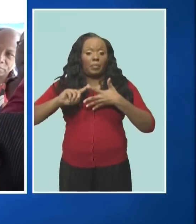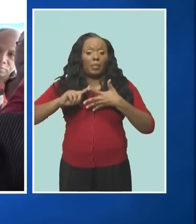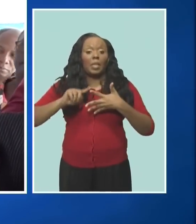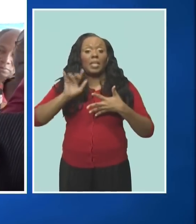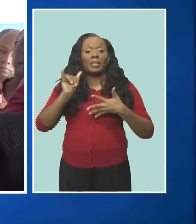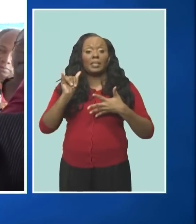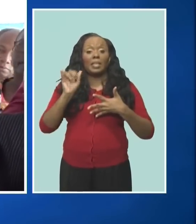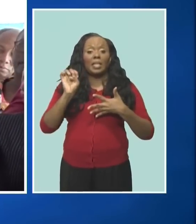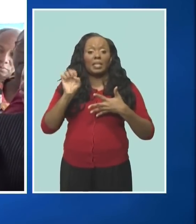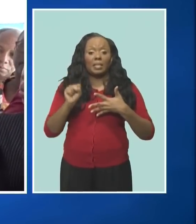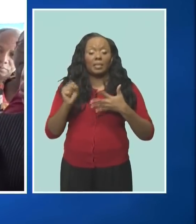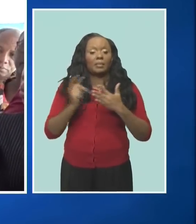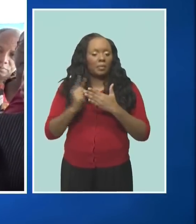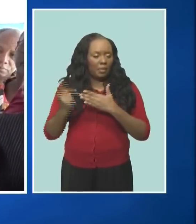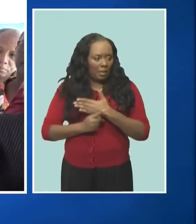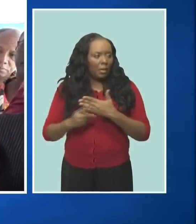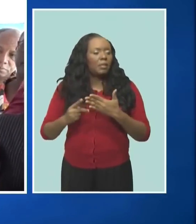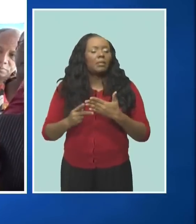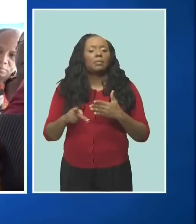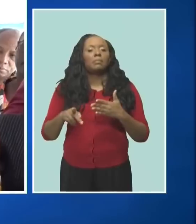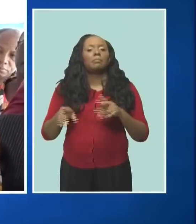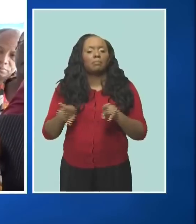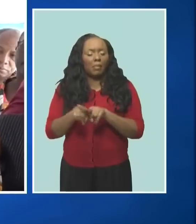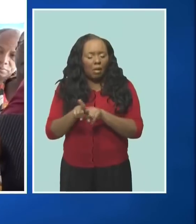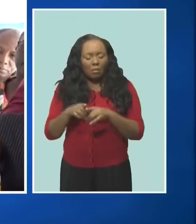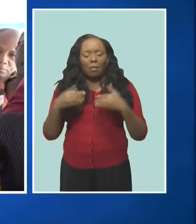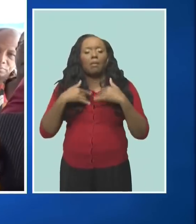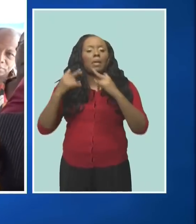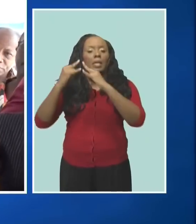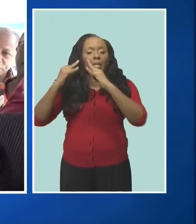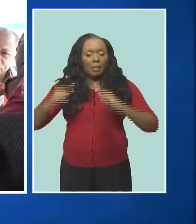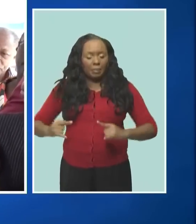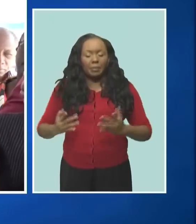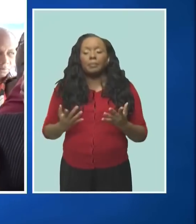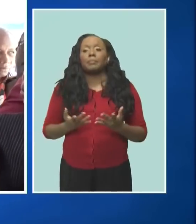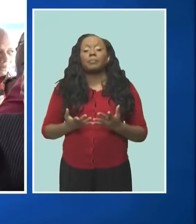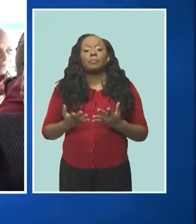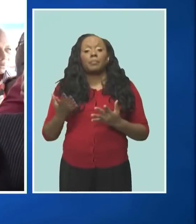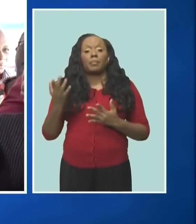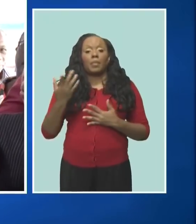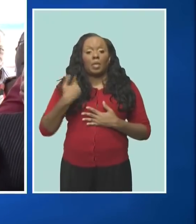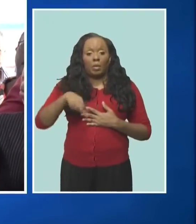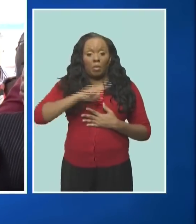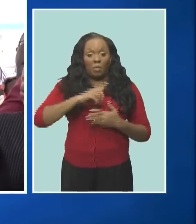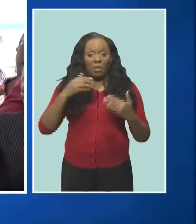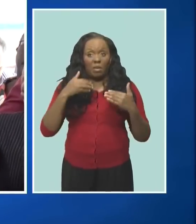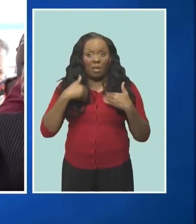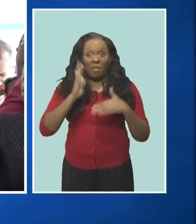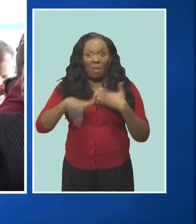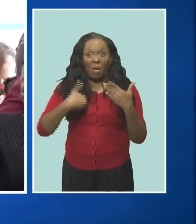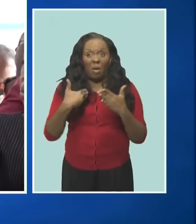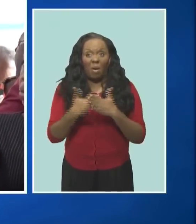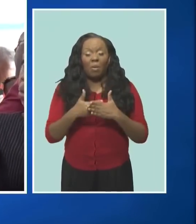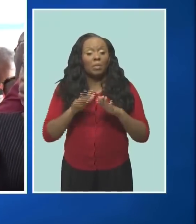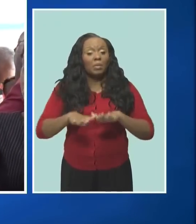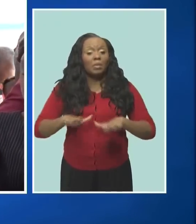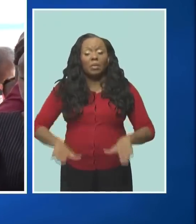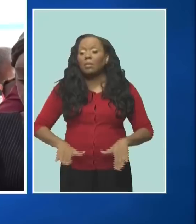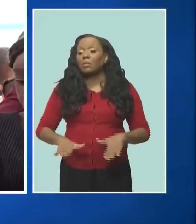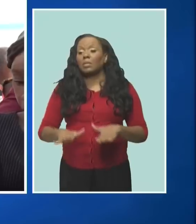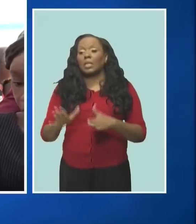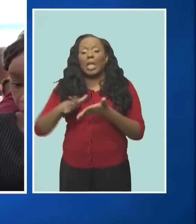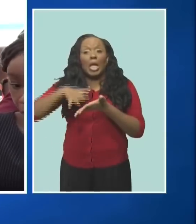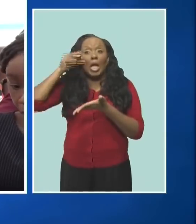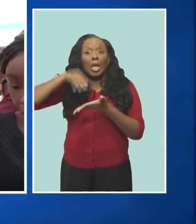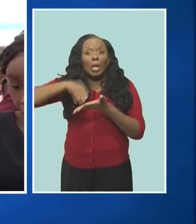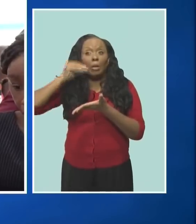is also putting on a camp where we carry all of the youngsters through the rudiments of what is required to